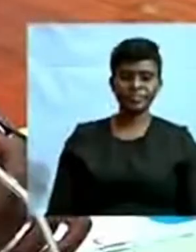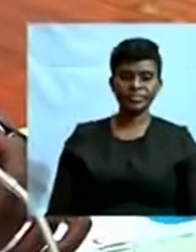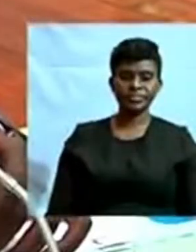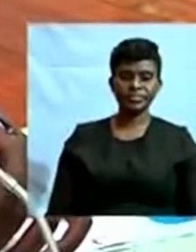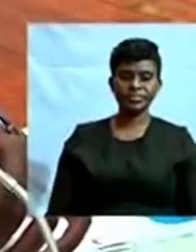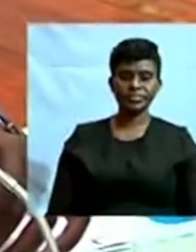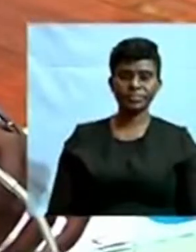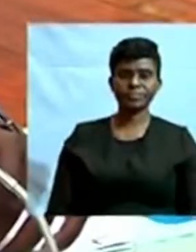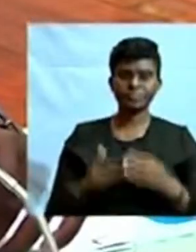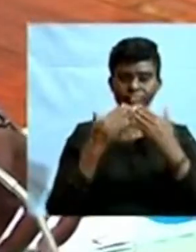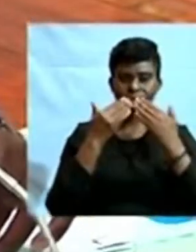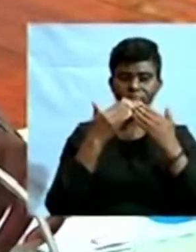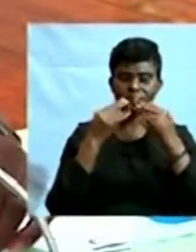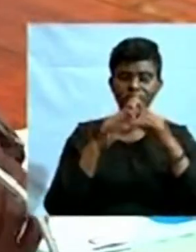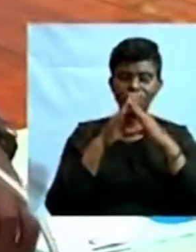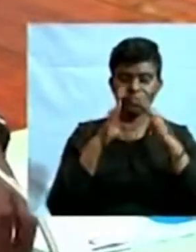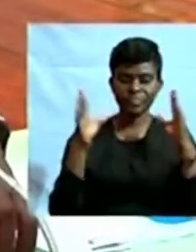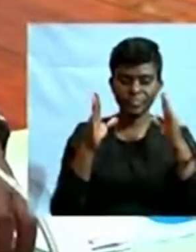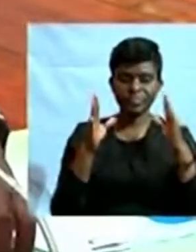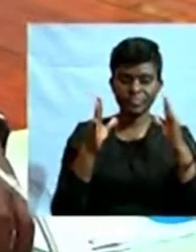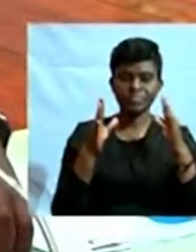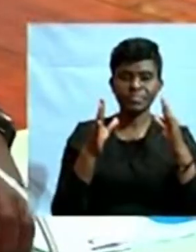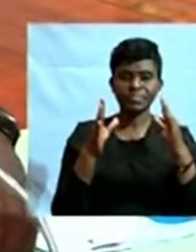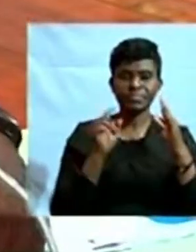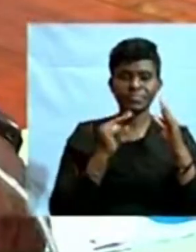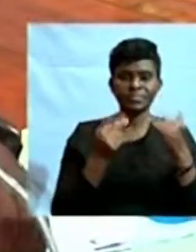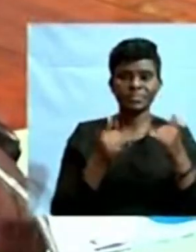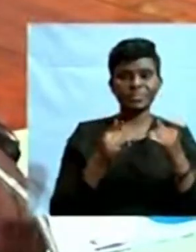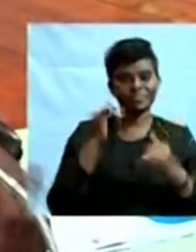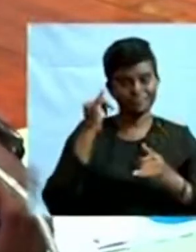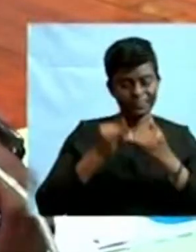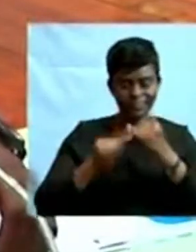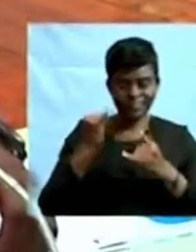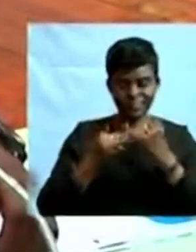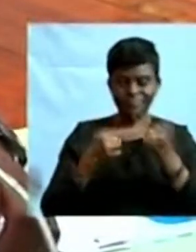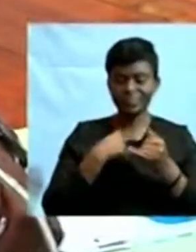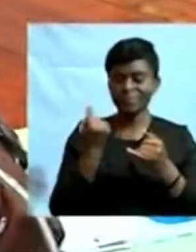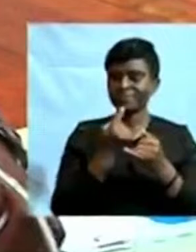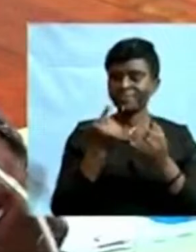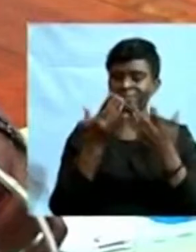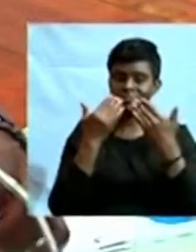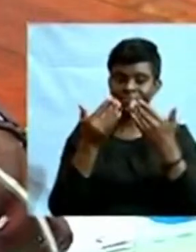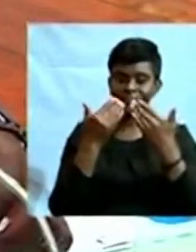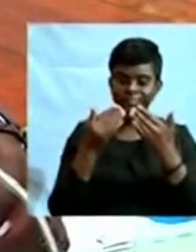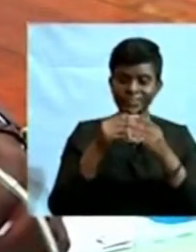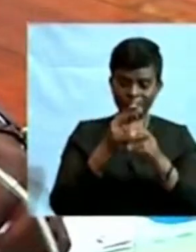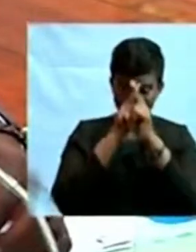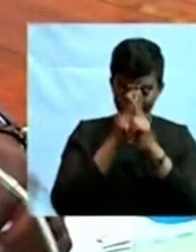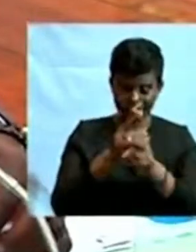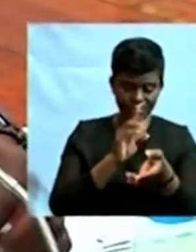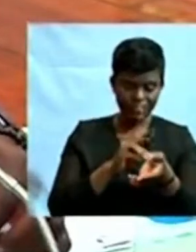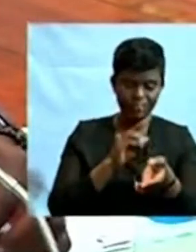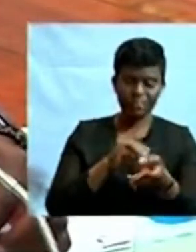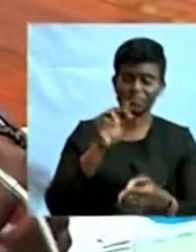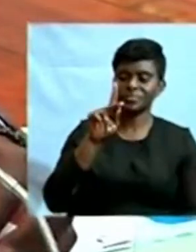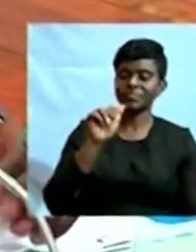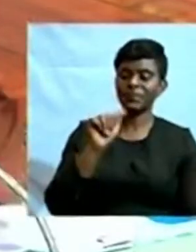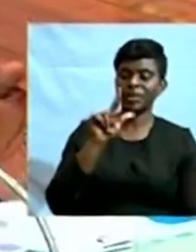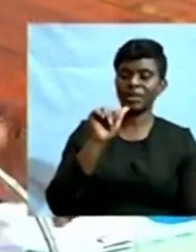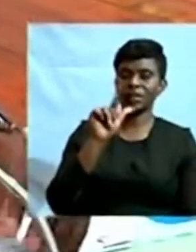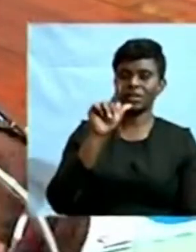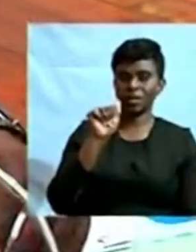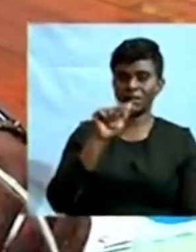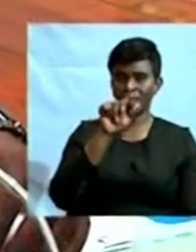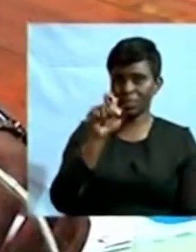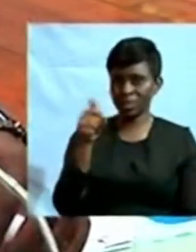Thank you so much. And I think as we try to wind up, I just wanted to ride on Honorable Dr. Kalila's question